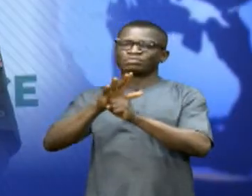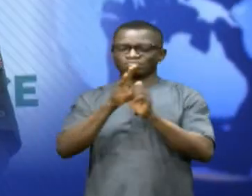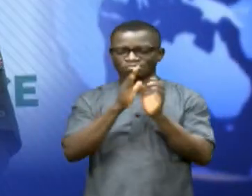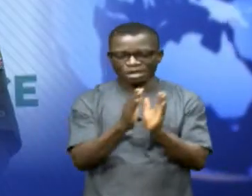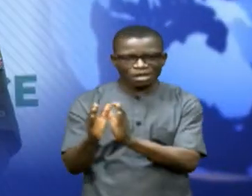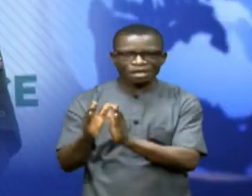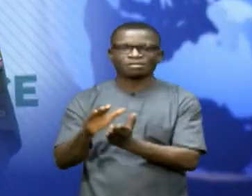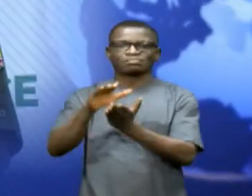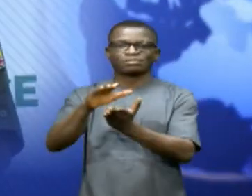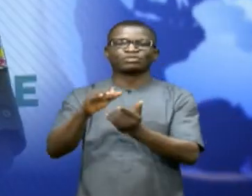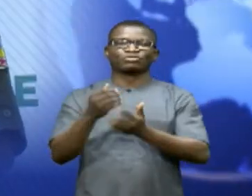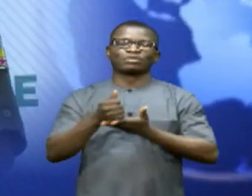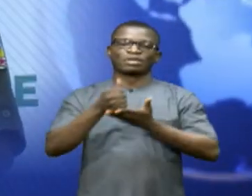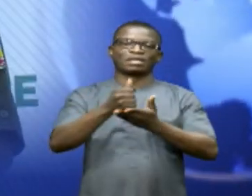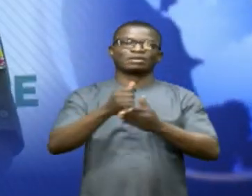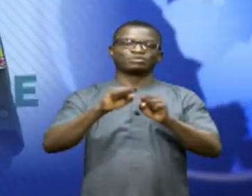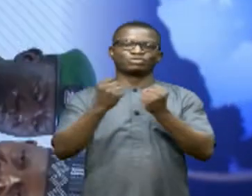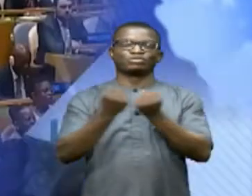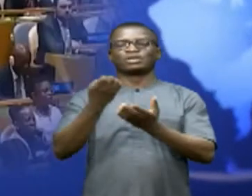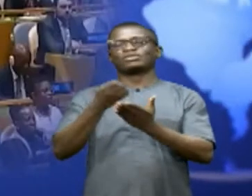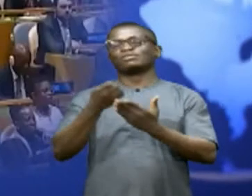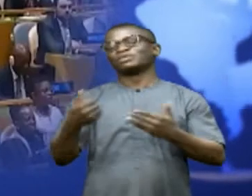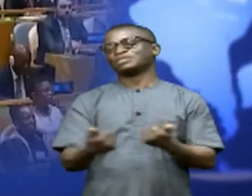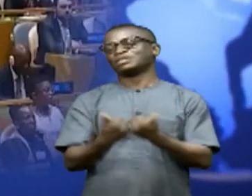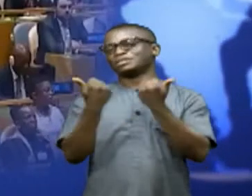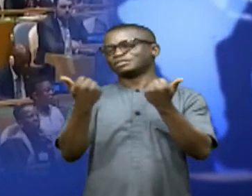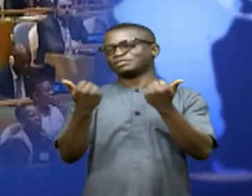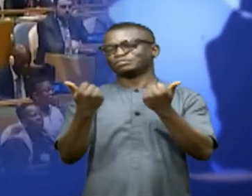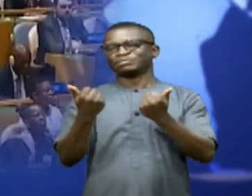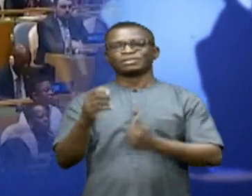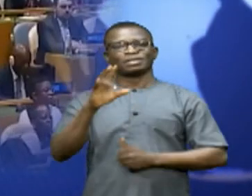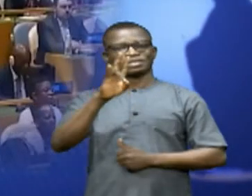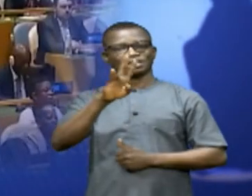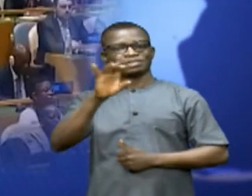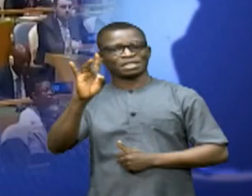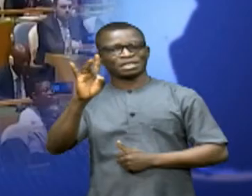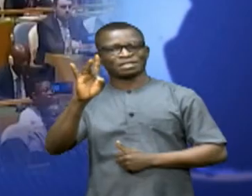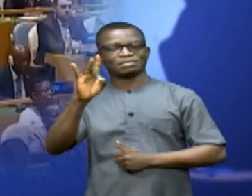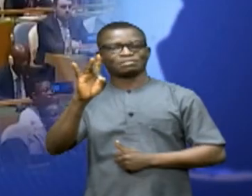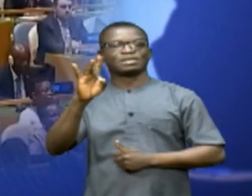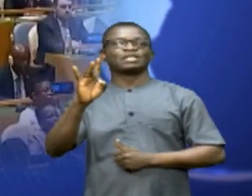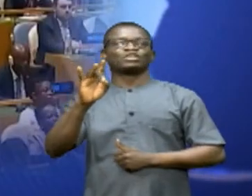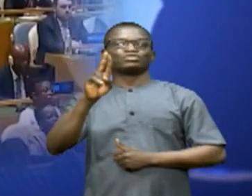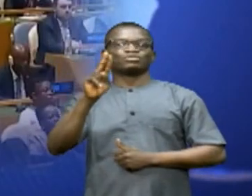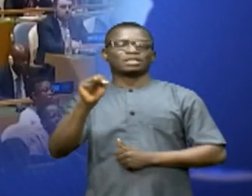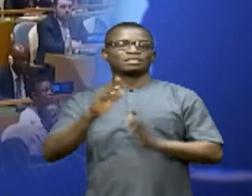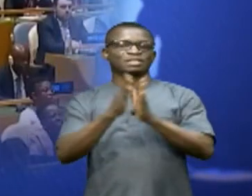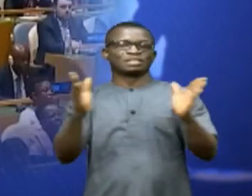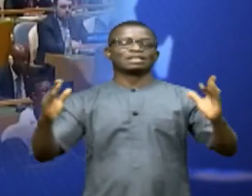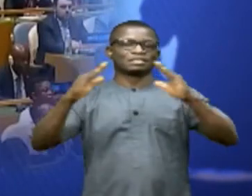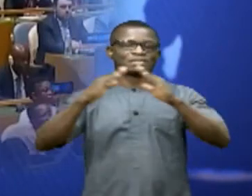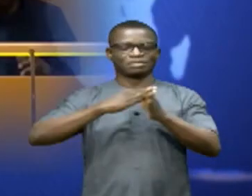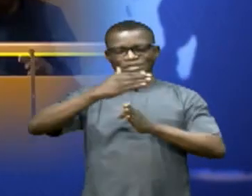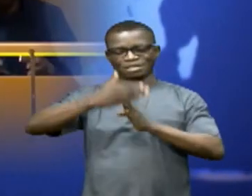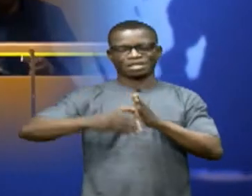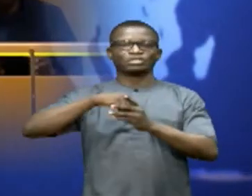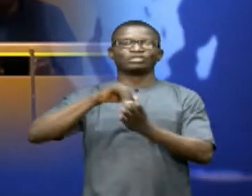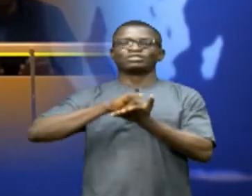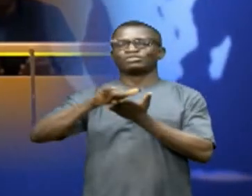to deal with nation's socio-economic challenges. 78th session of UN General Assembly ends in New